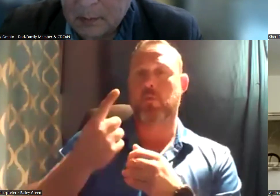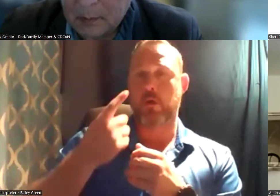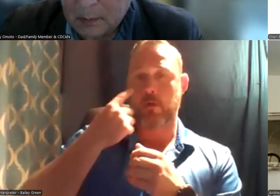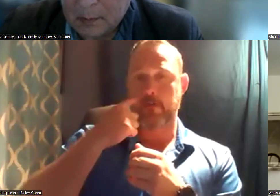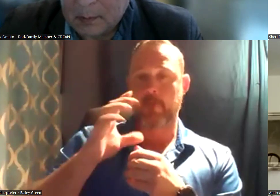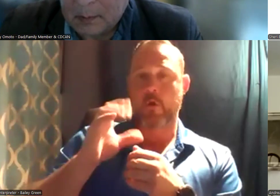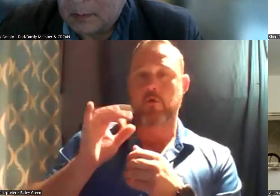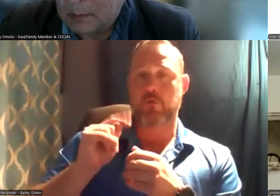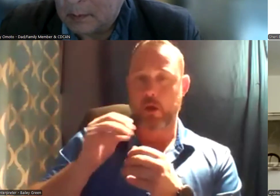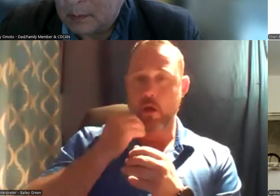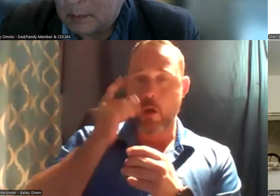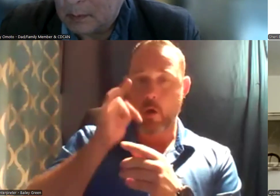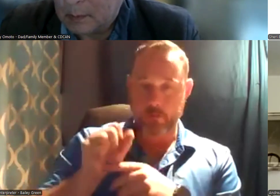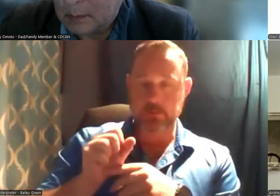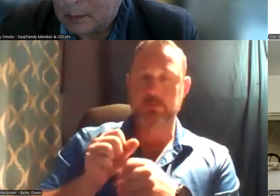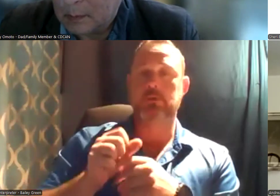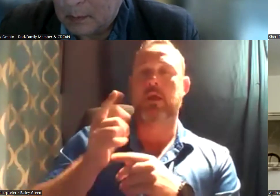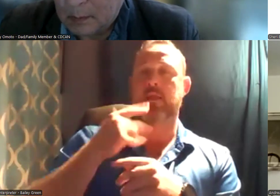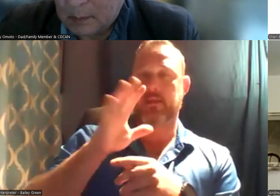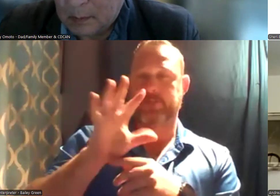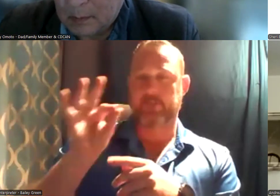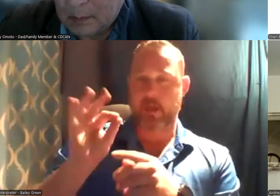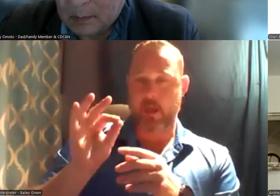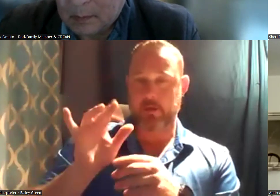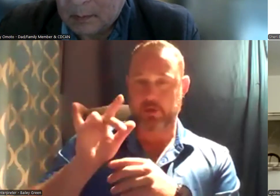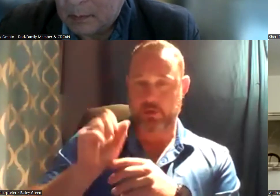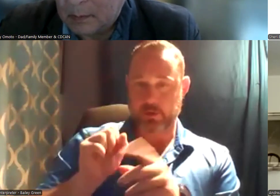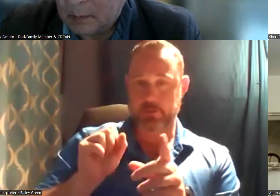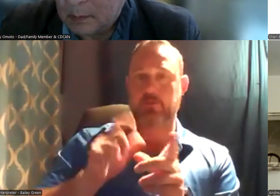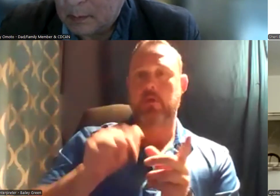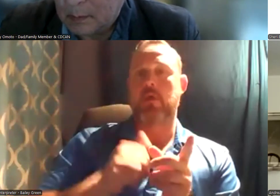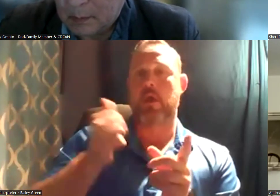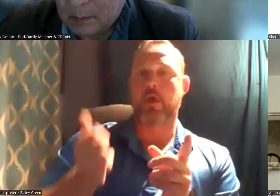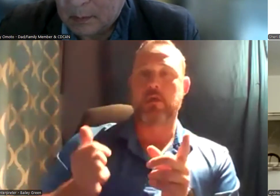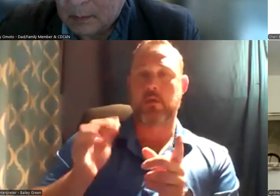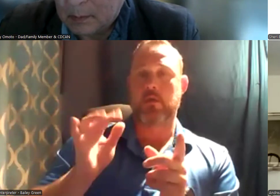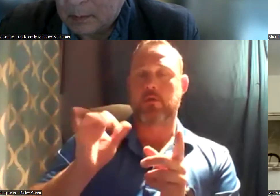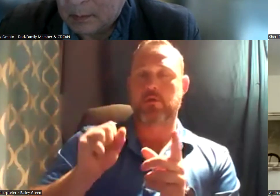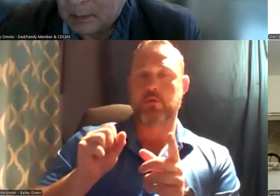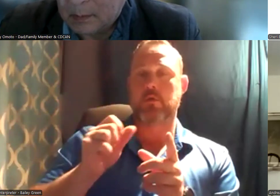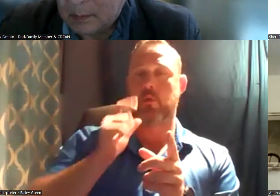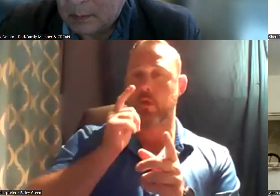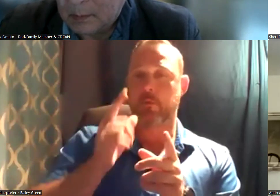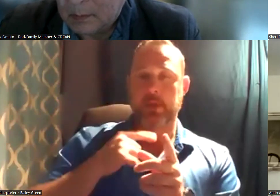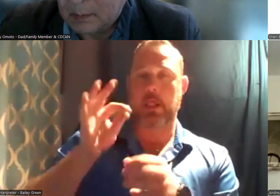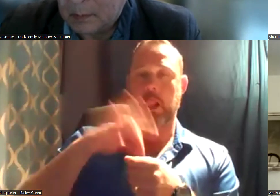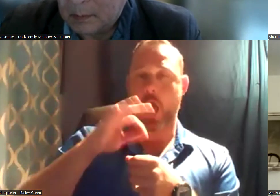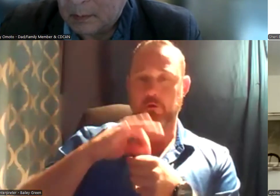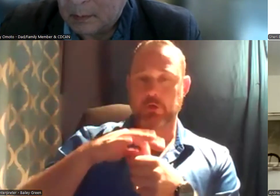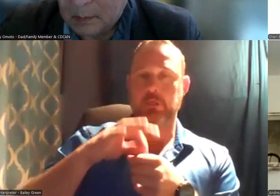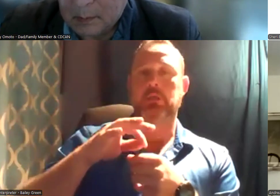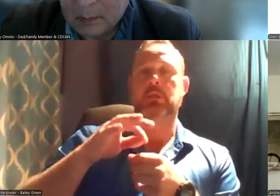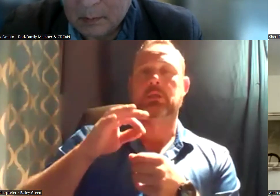chronic homelessness, and then I think it's like 59 units, and then the other units are going on. It's going to be a lottery. So they're getting